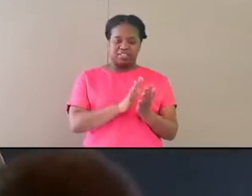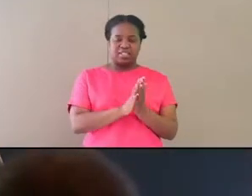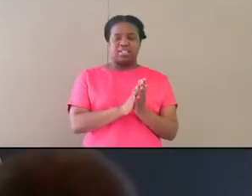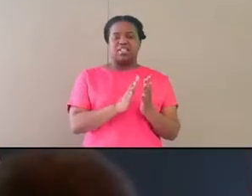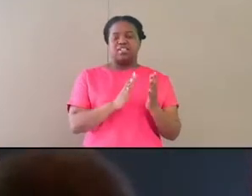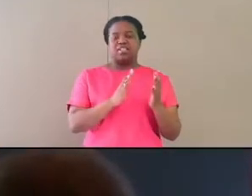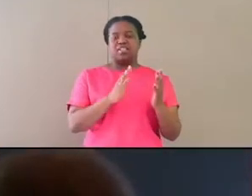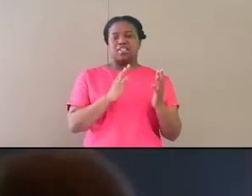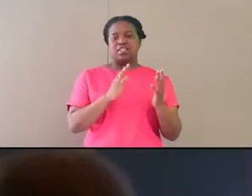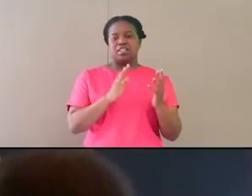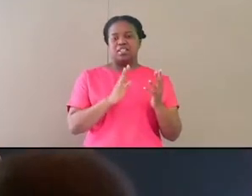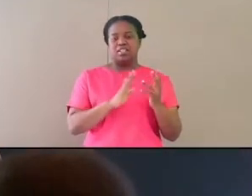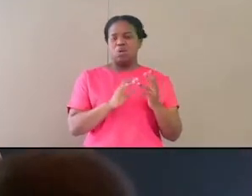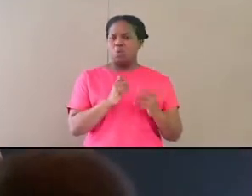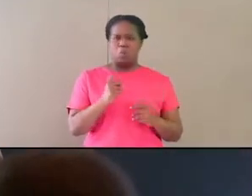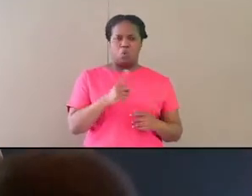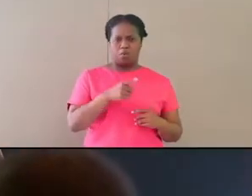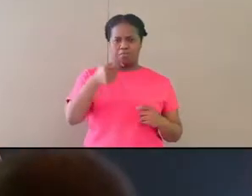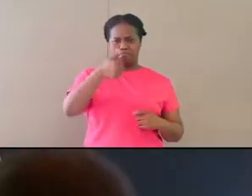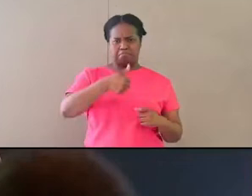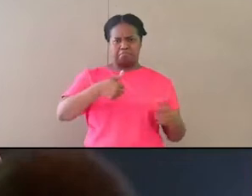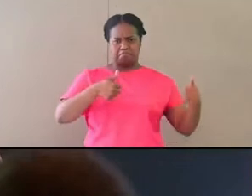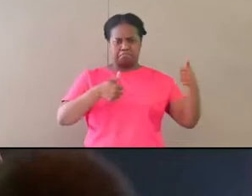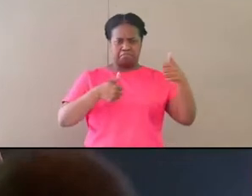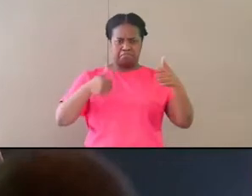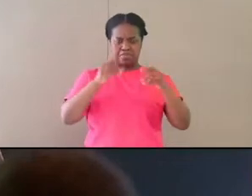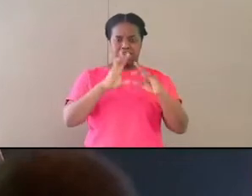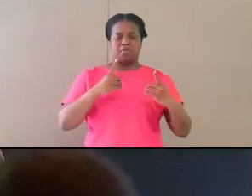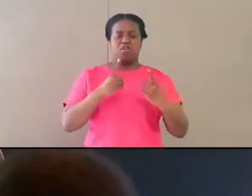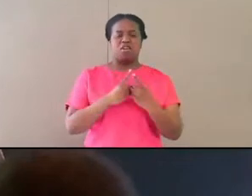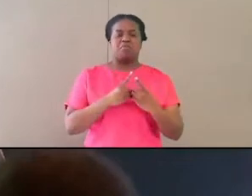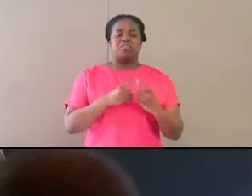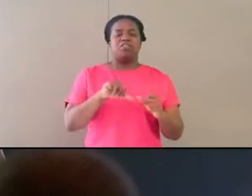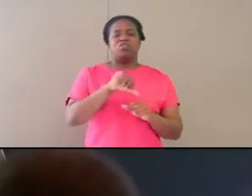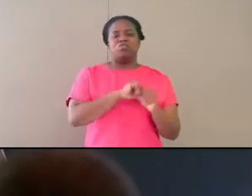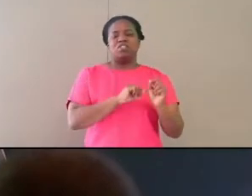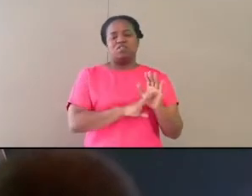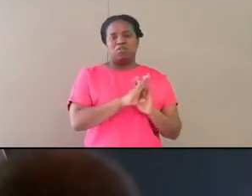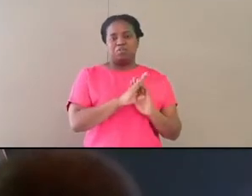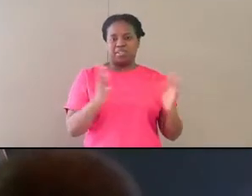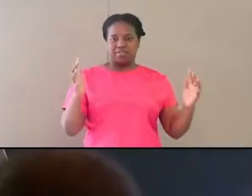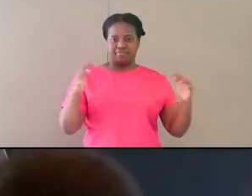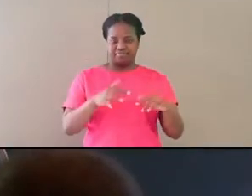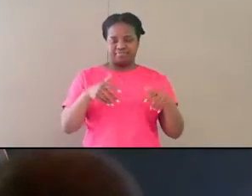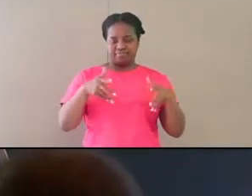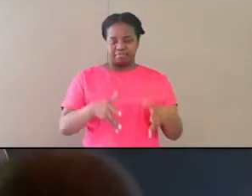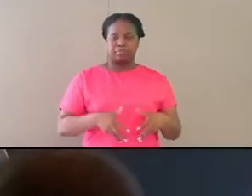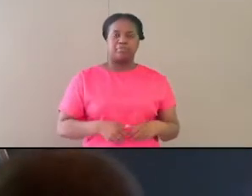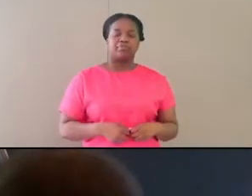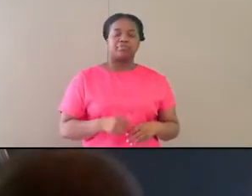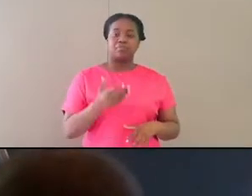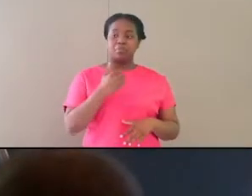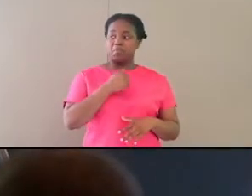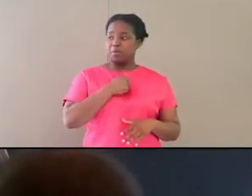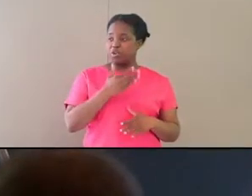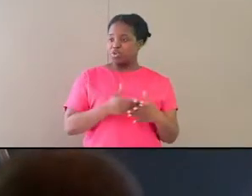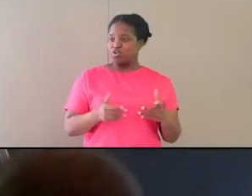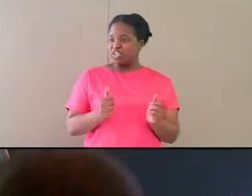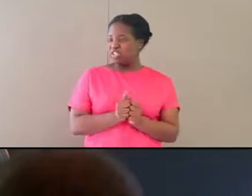all senior officials of the Department of Social Development gathered here today my colleagues